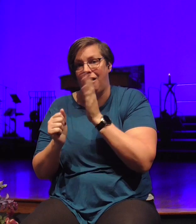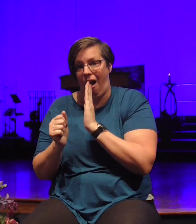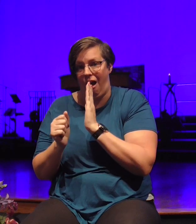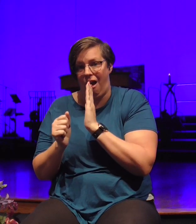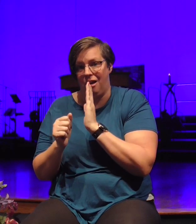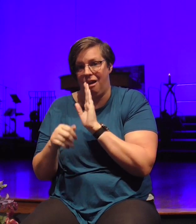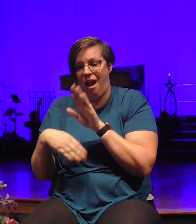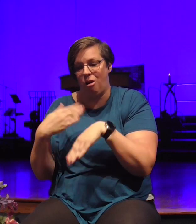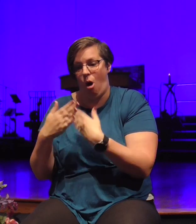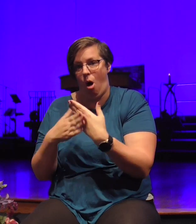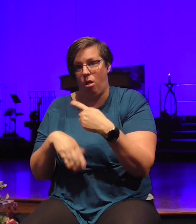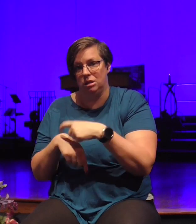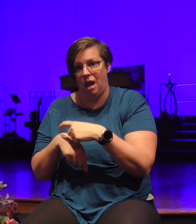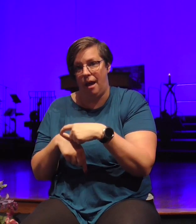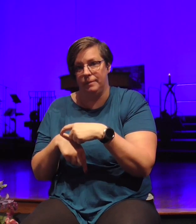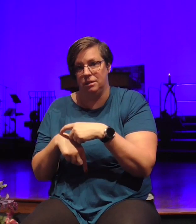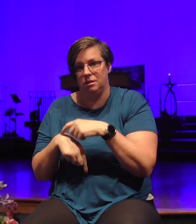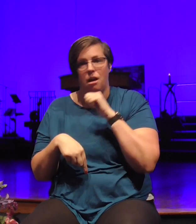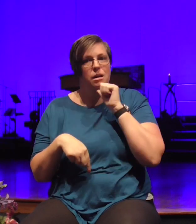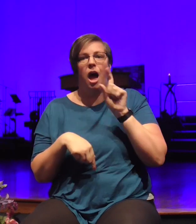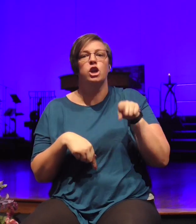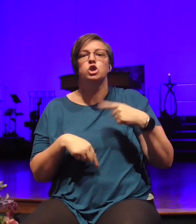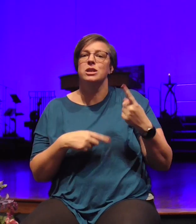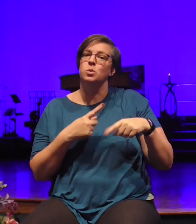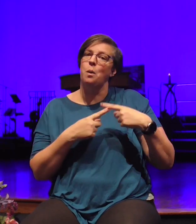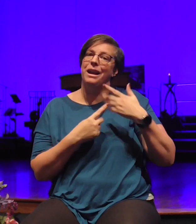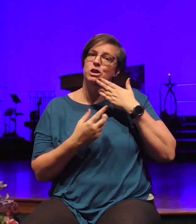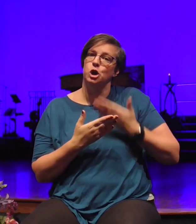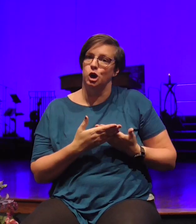times. Not just when it's good.